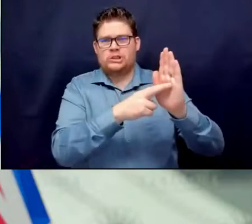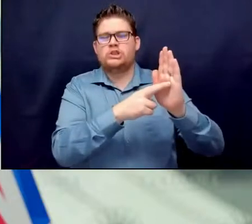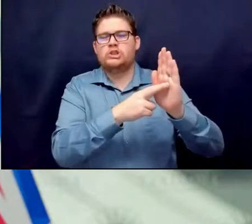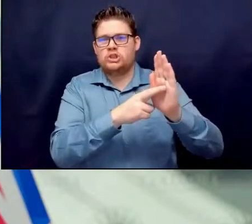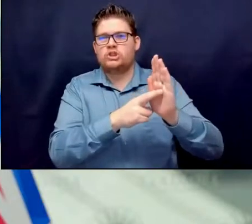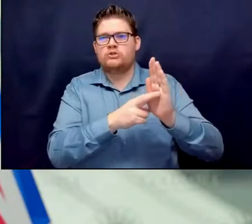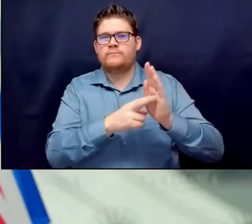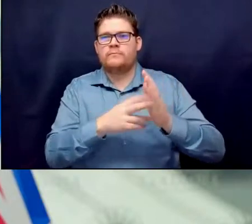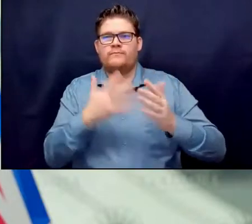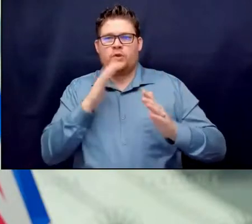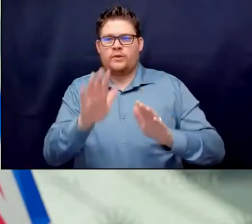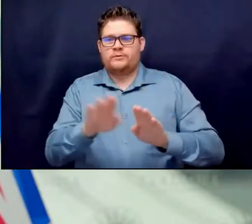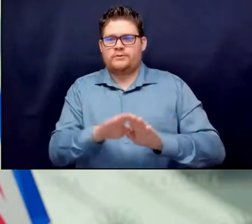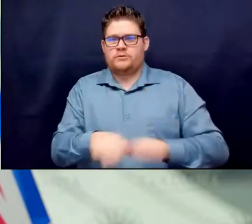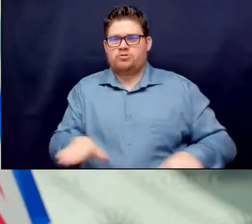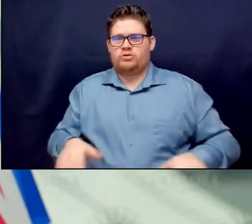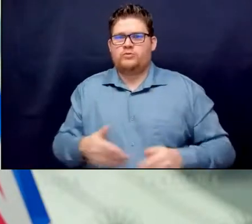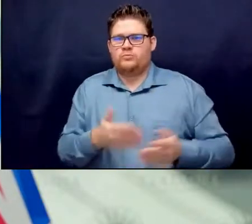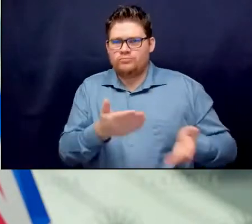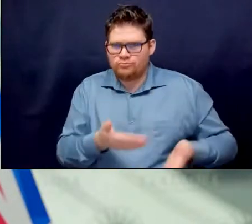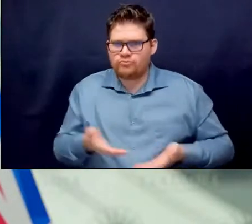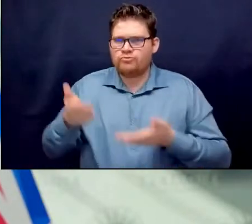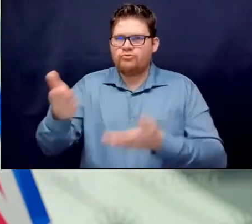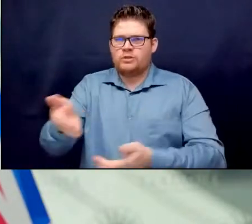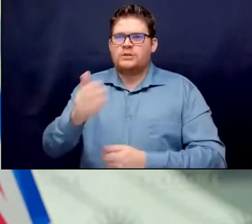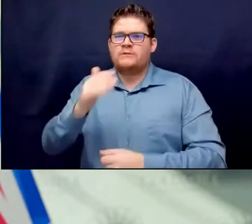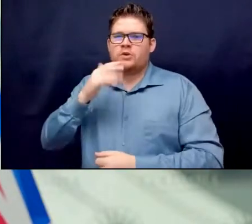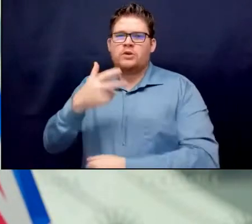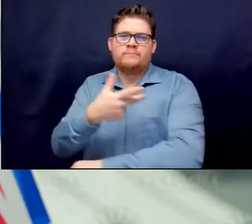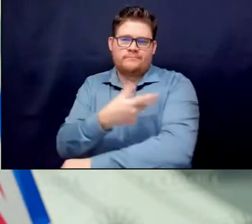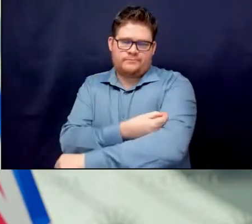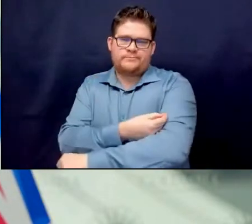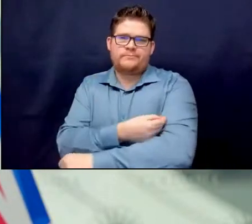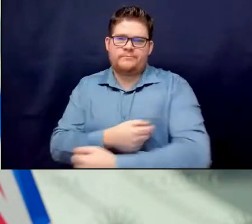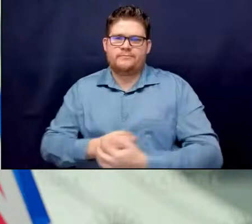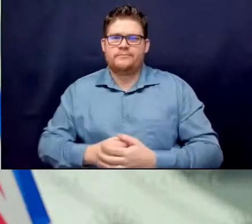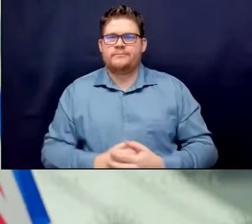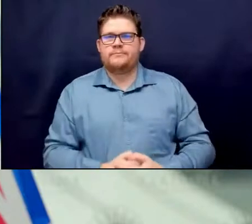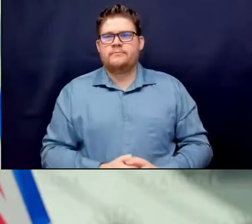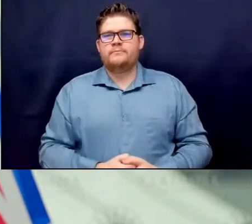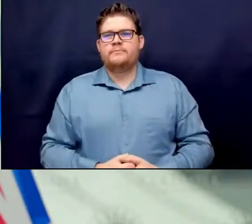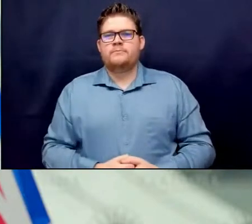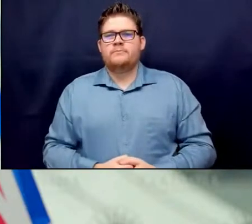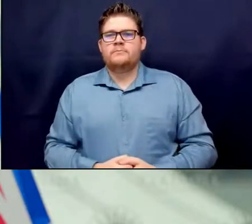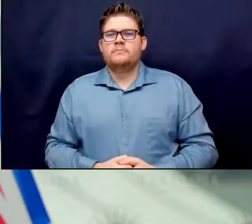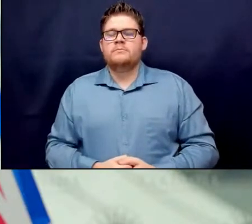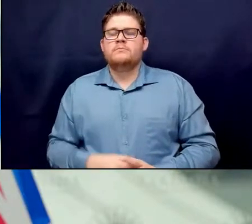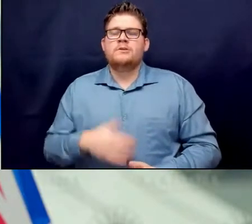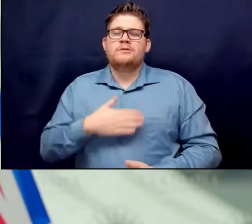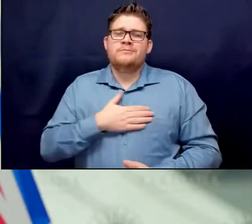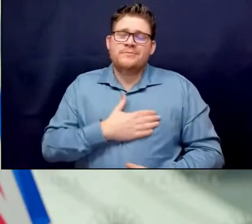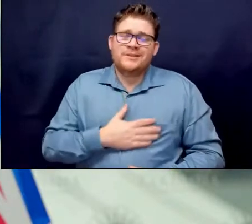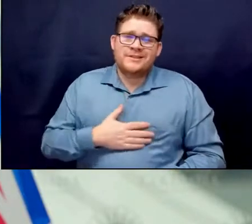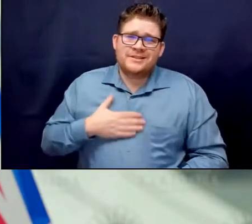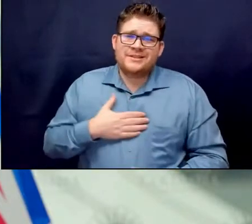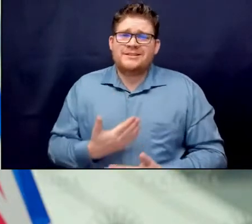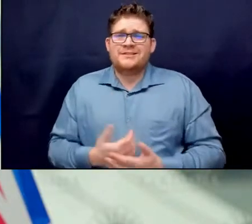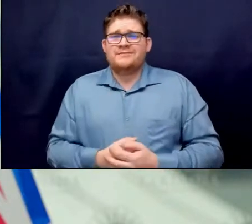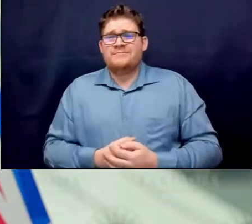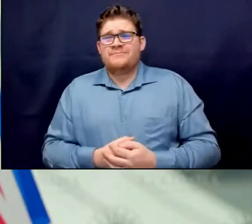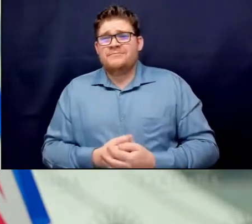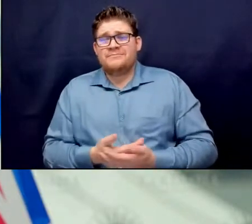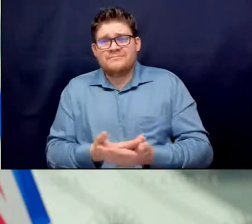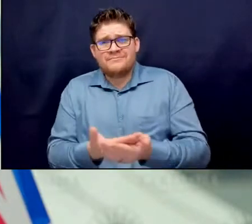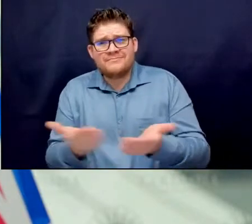important, particularly if you're in that category, particularly if you're over 70, particularly if you're clinically vulnerable, particularly if you have